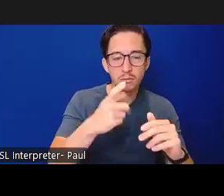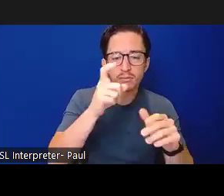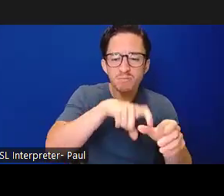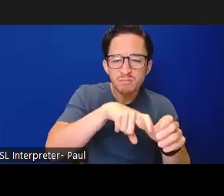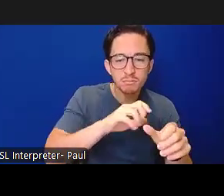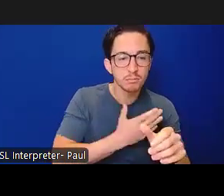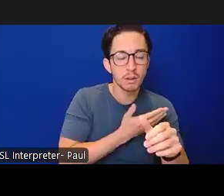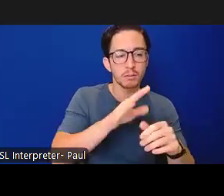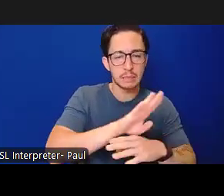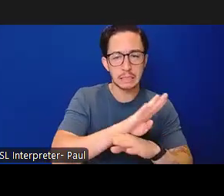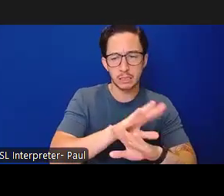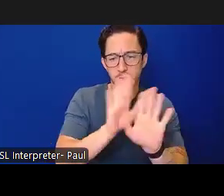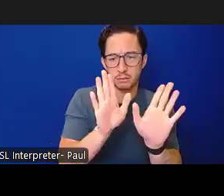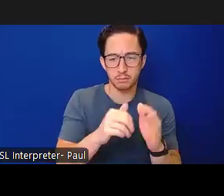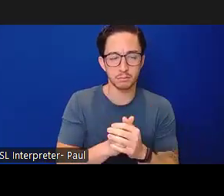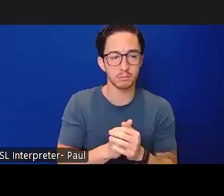right?